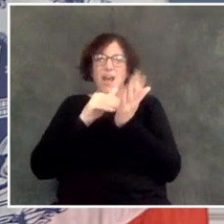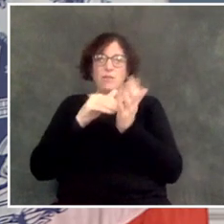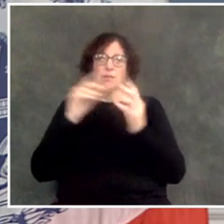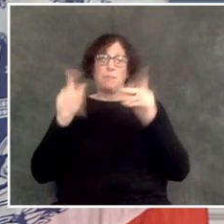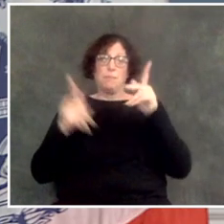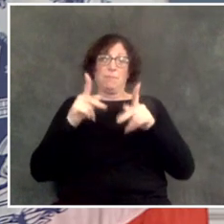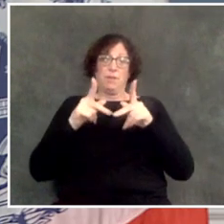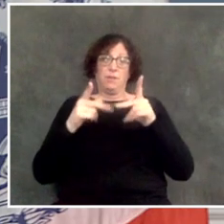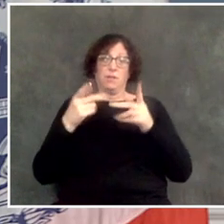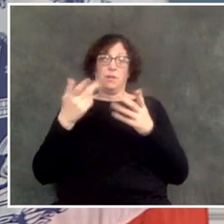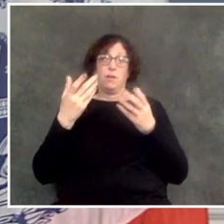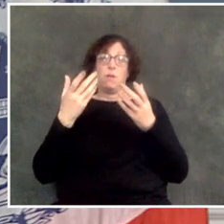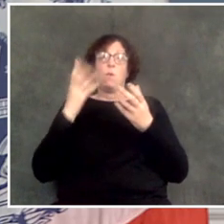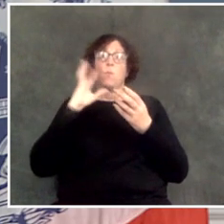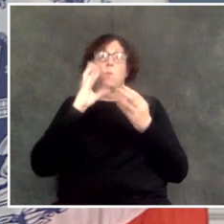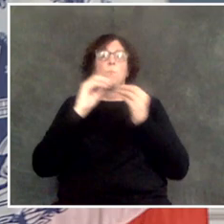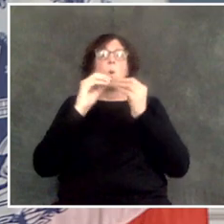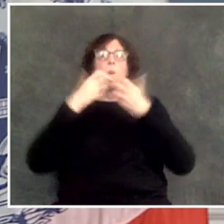So